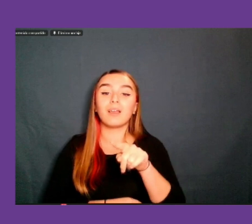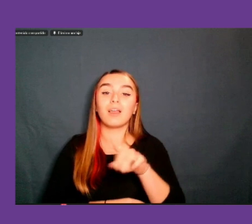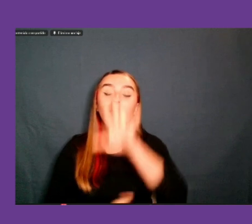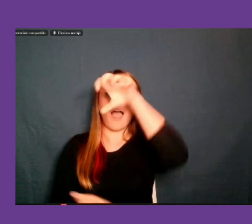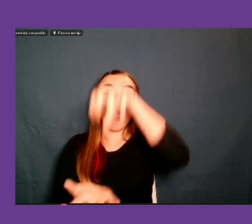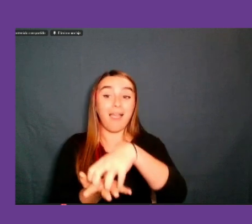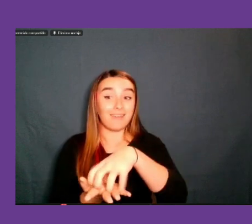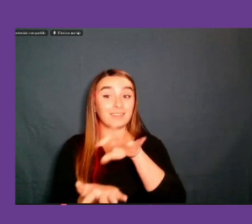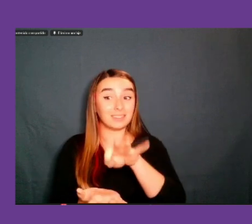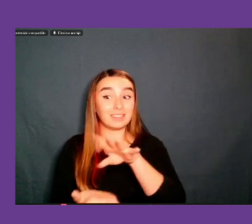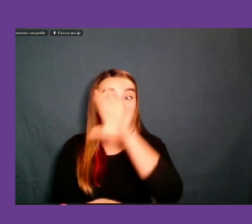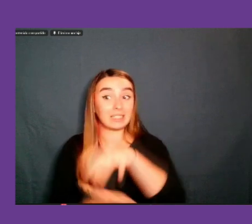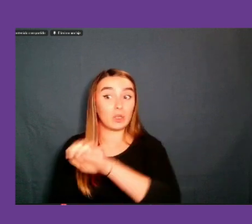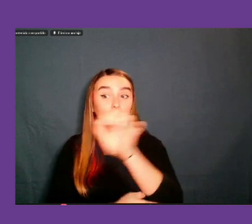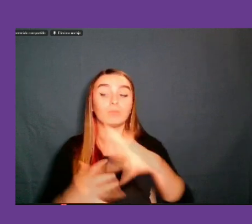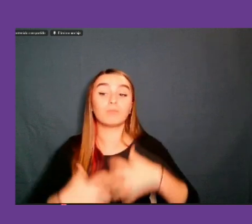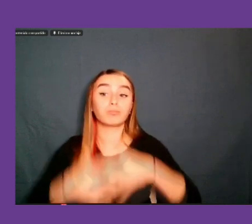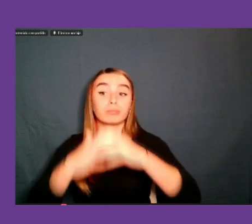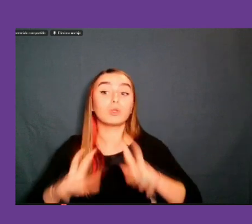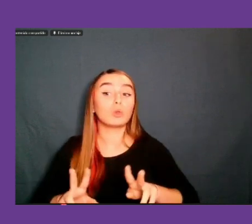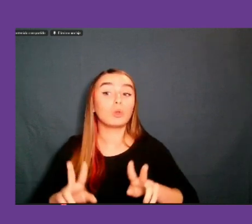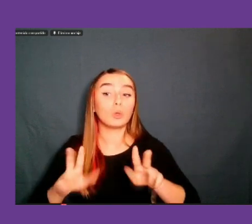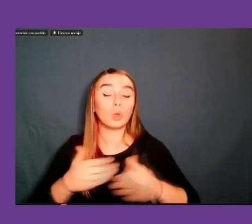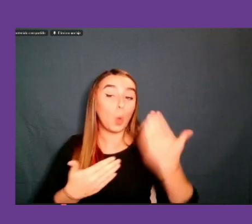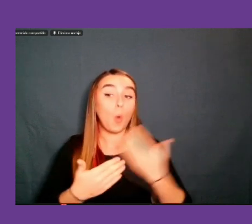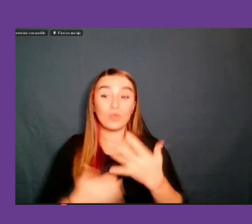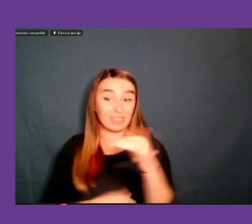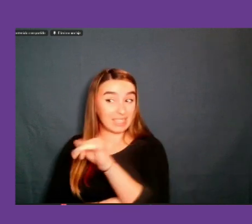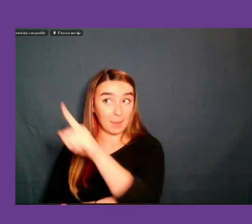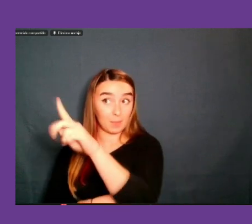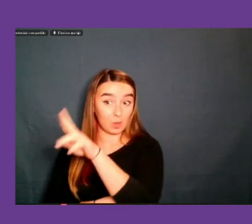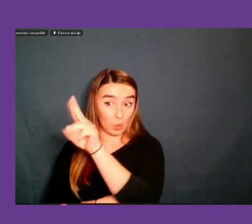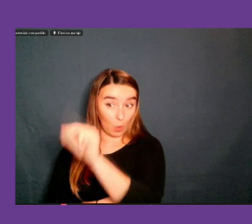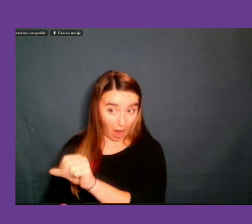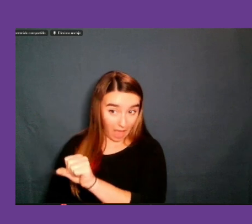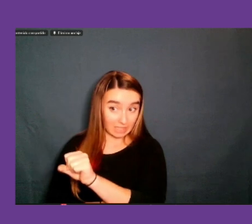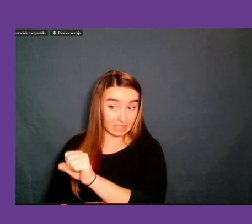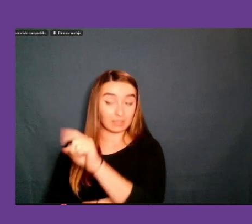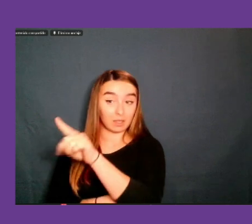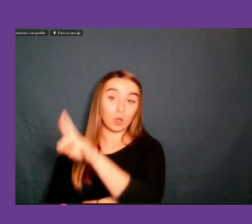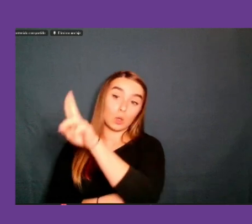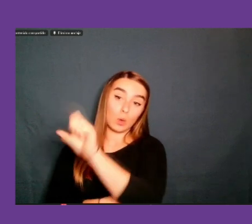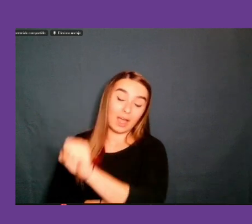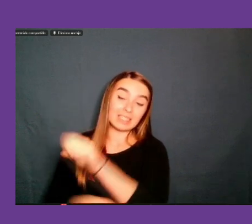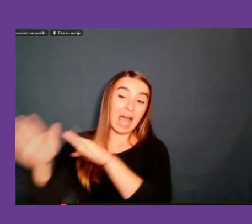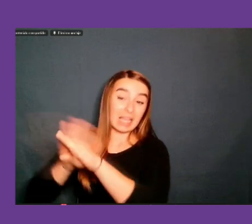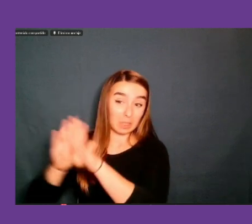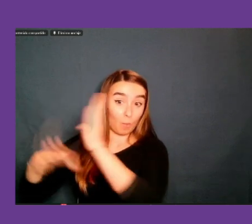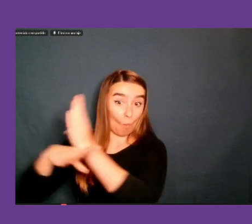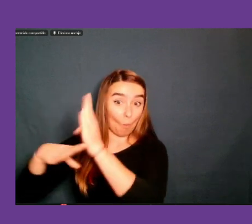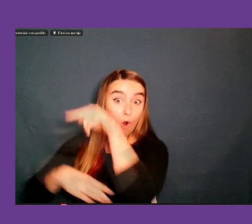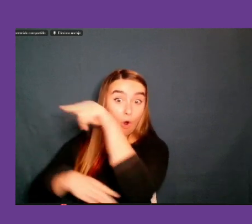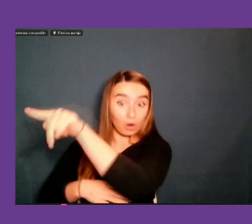for accessibility, similar to what they have in the US. In the US, they have the US Access Board, which is the federal agency that sets